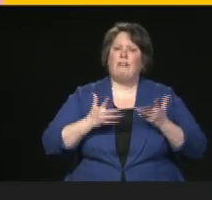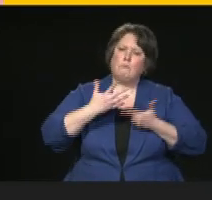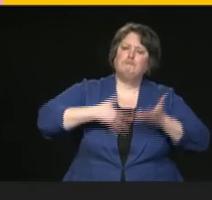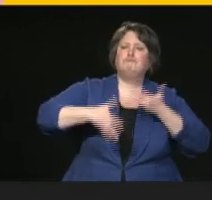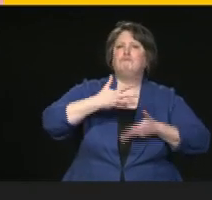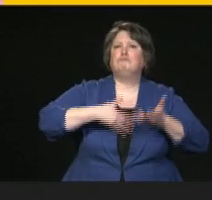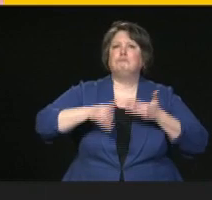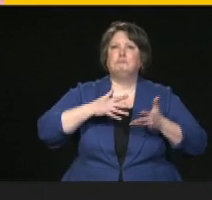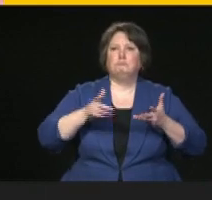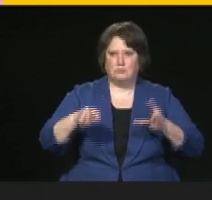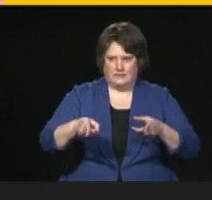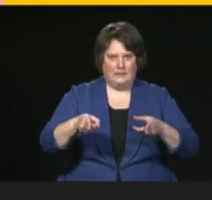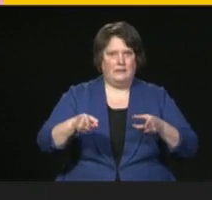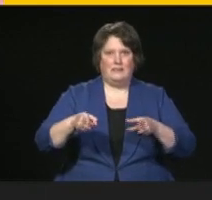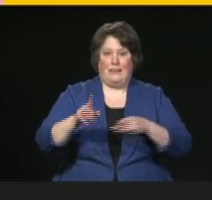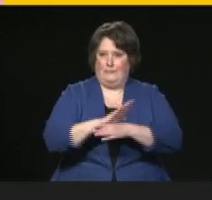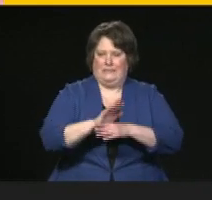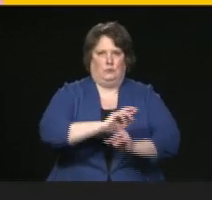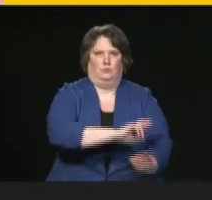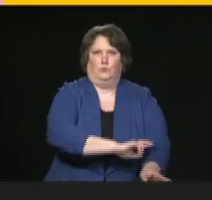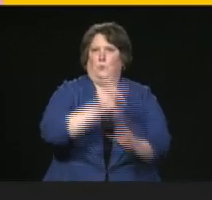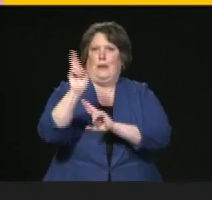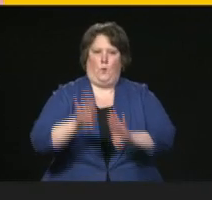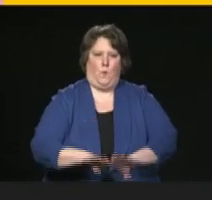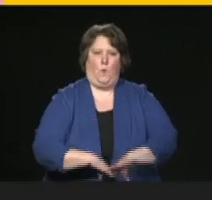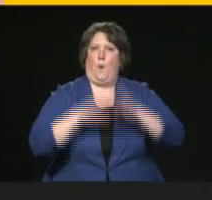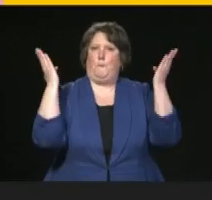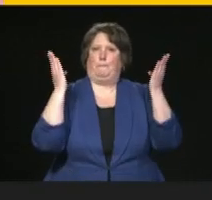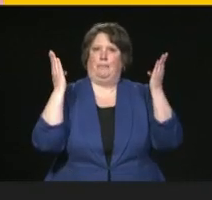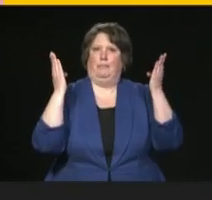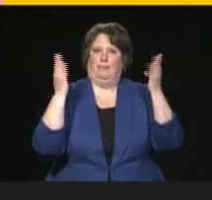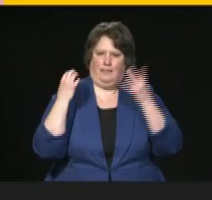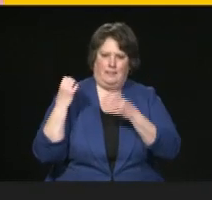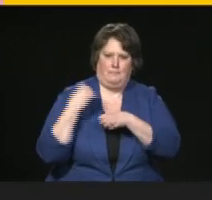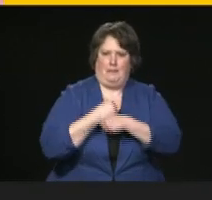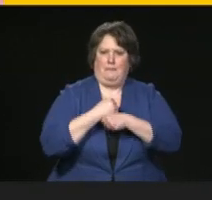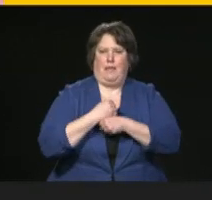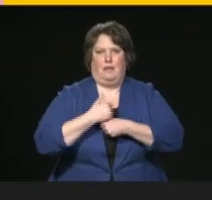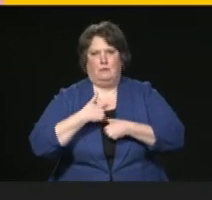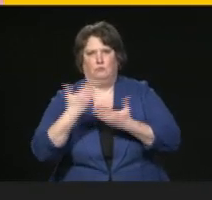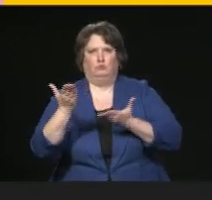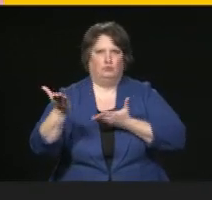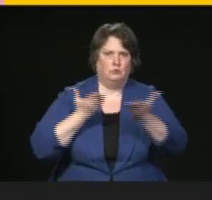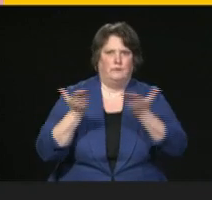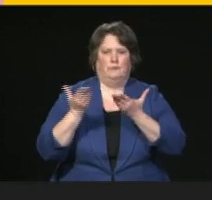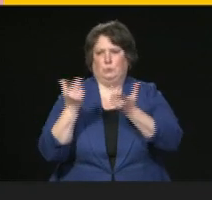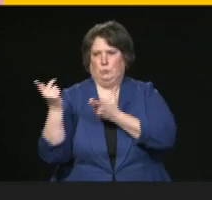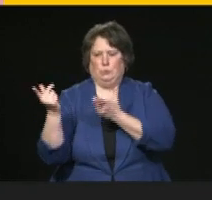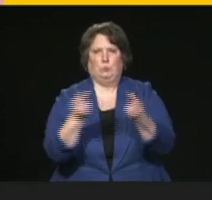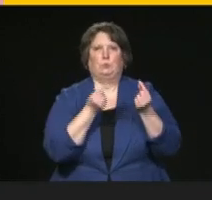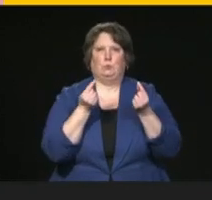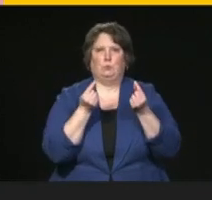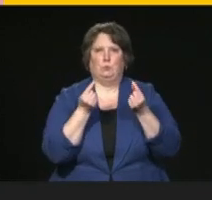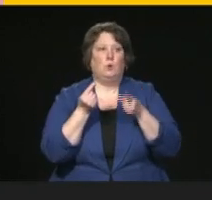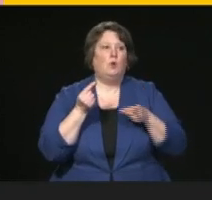position to come roaring back and that Canadians still have their jobs.